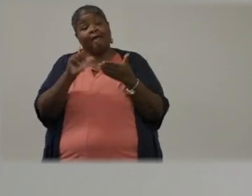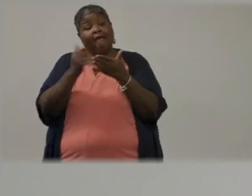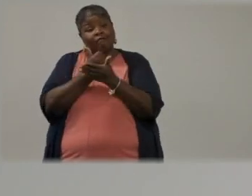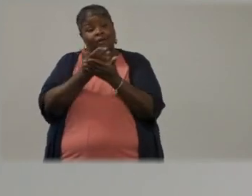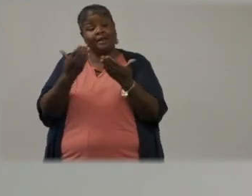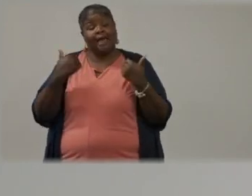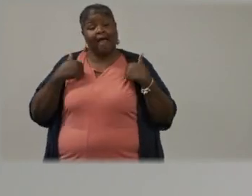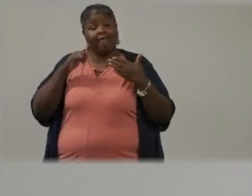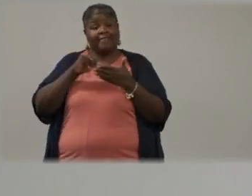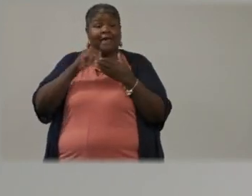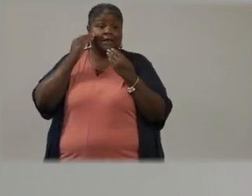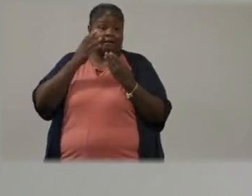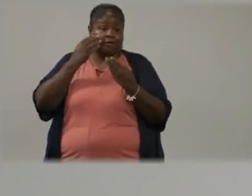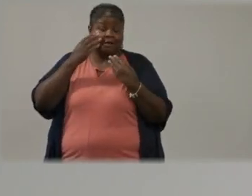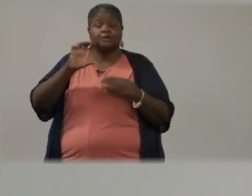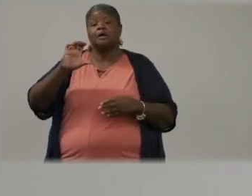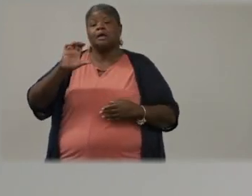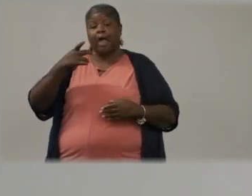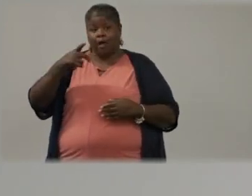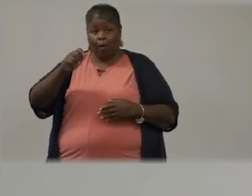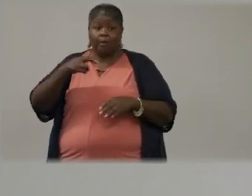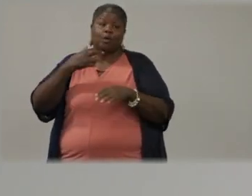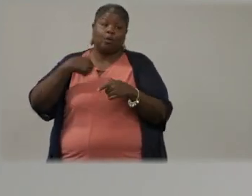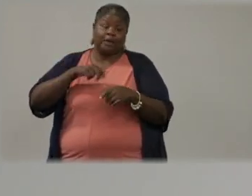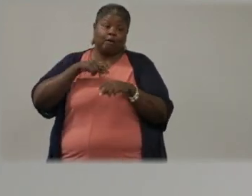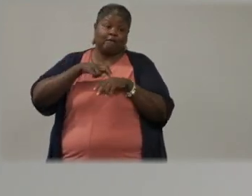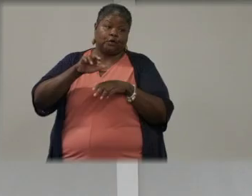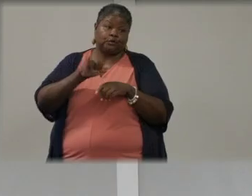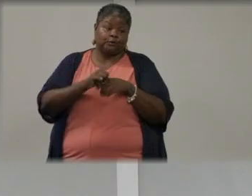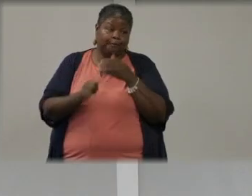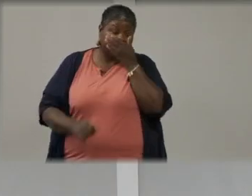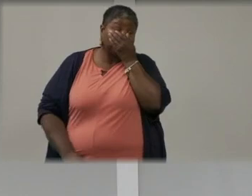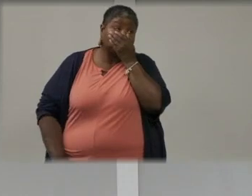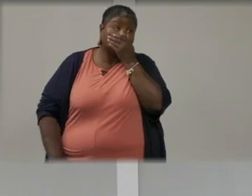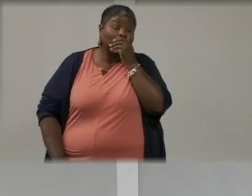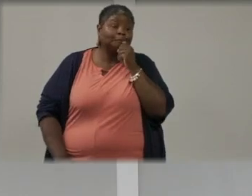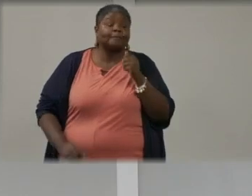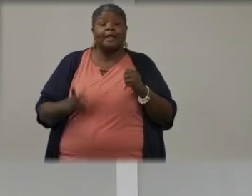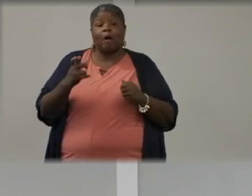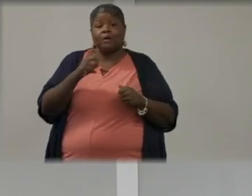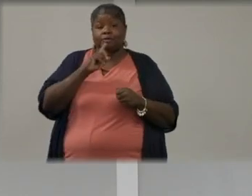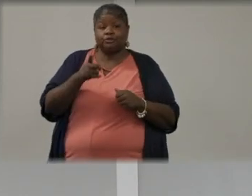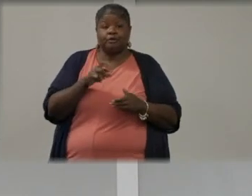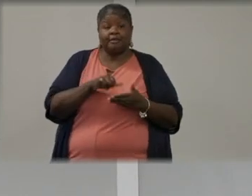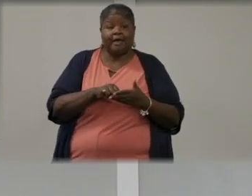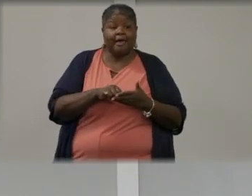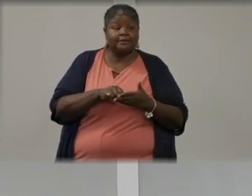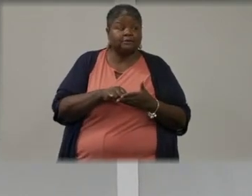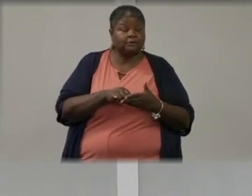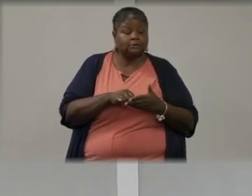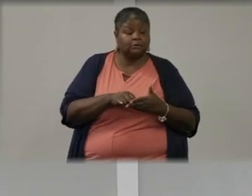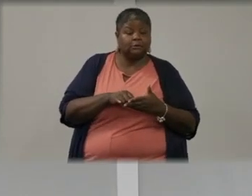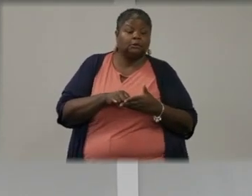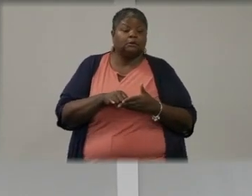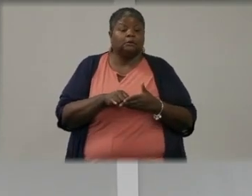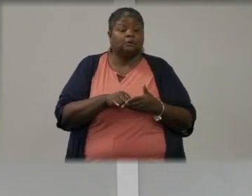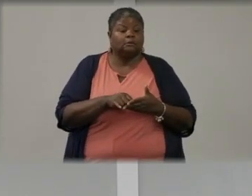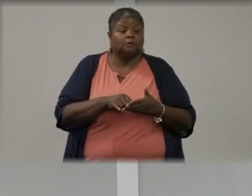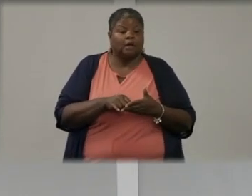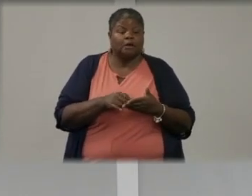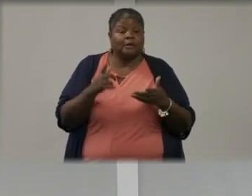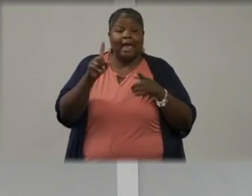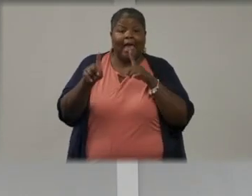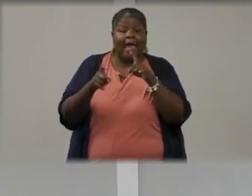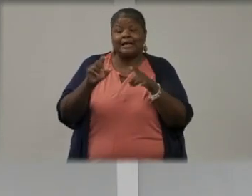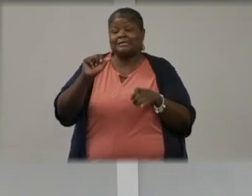that information. And certainly at Copa, we can refer you to. So I wanted to make sure, because I'm not going to ask too many questions.